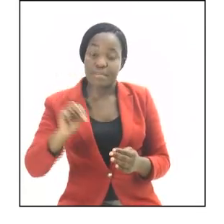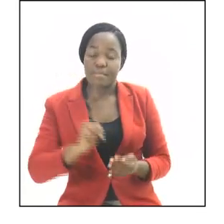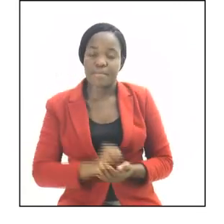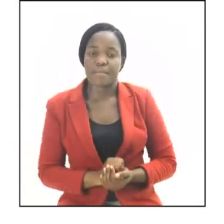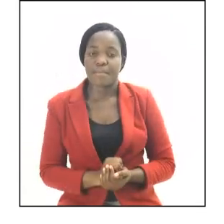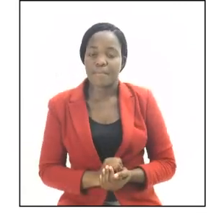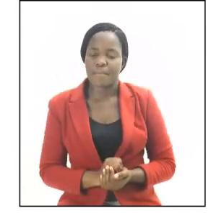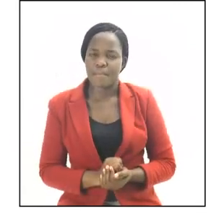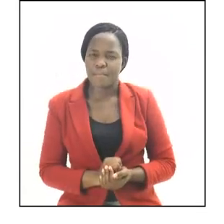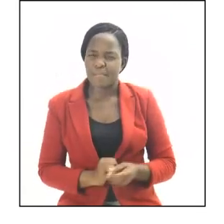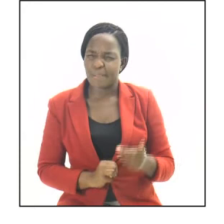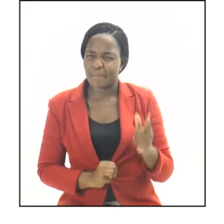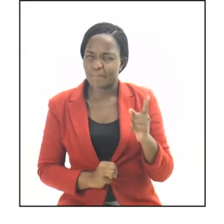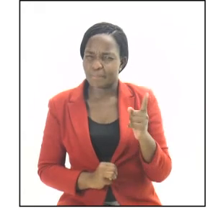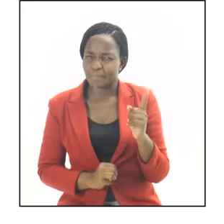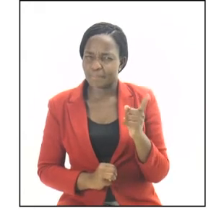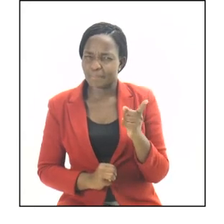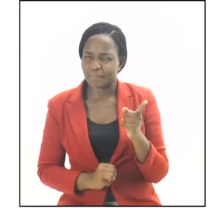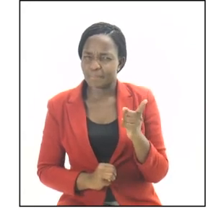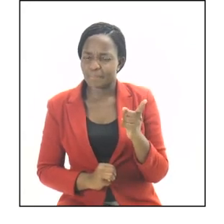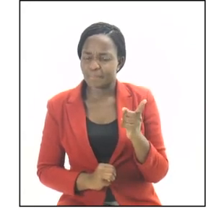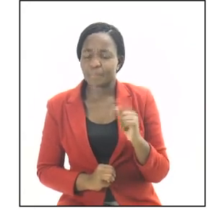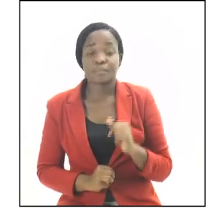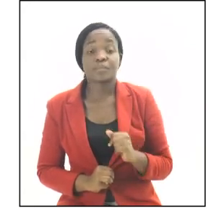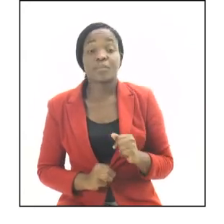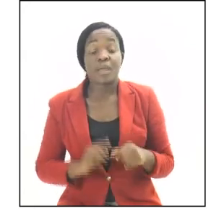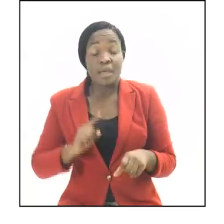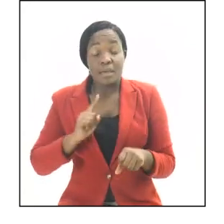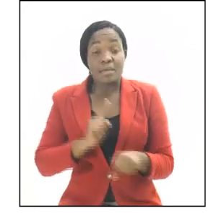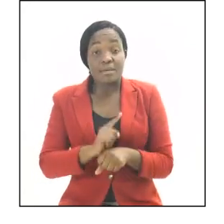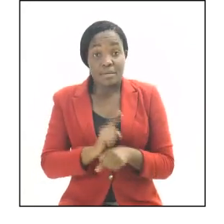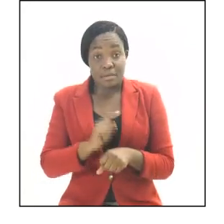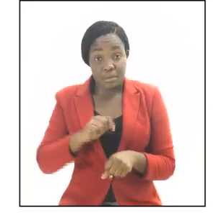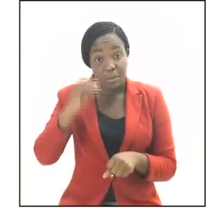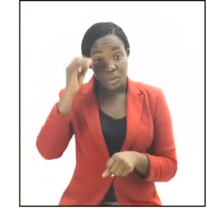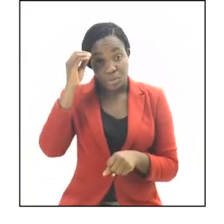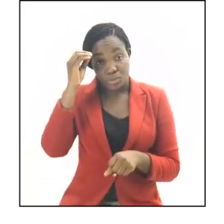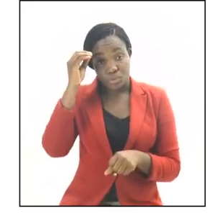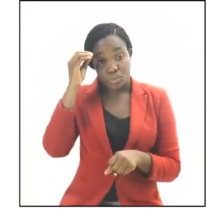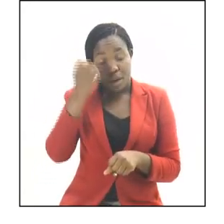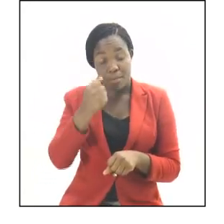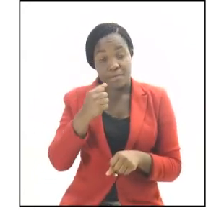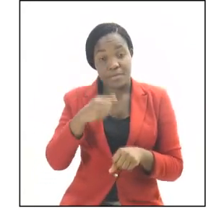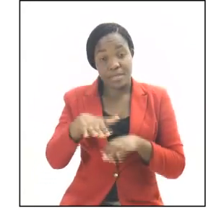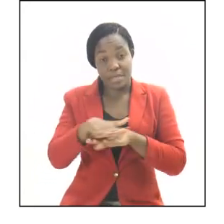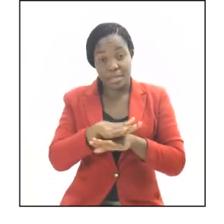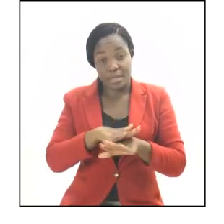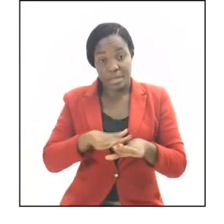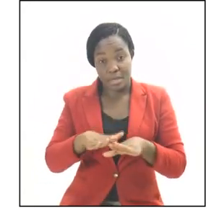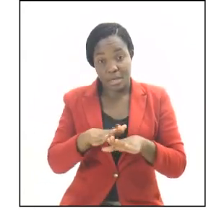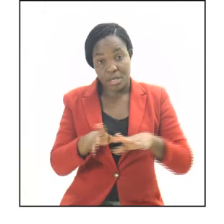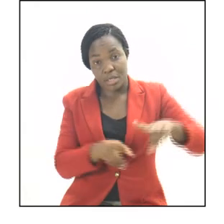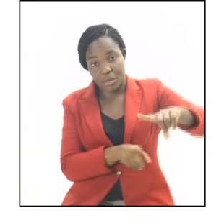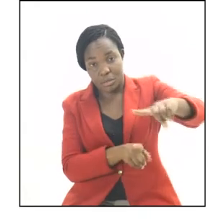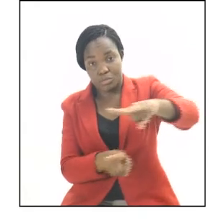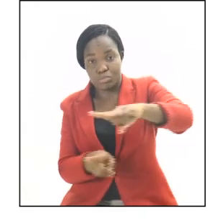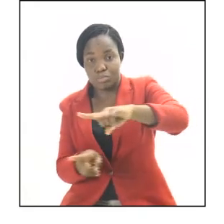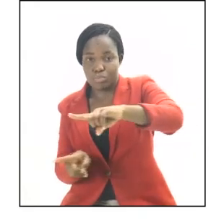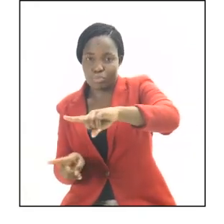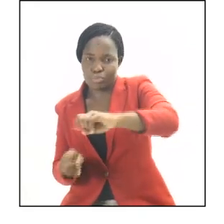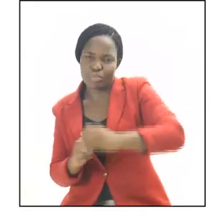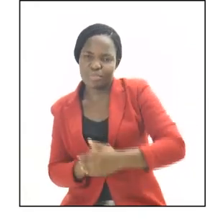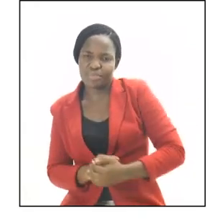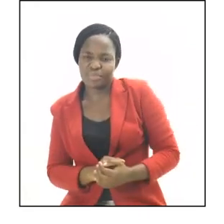Wait, we have to find the area of the parallelogram first. There are two